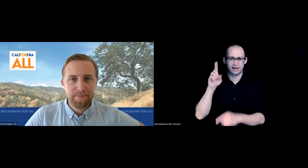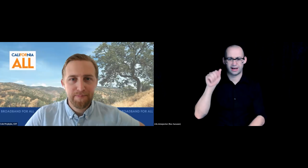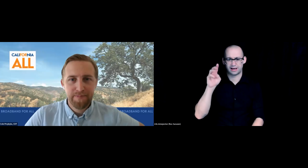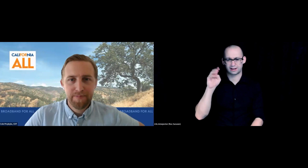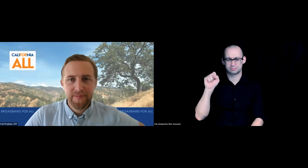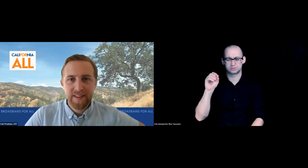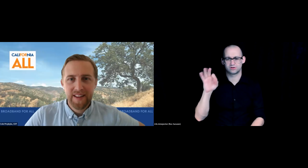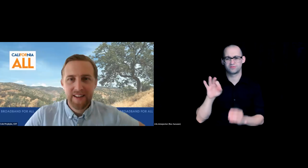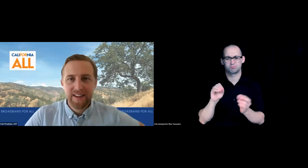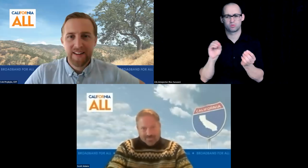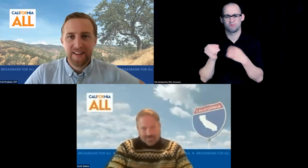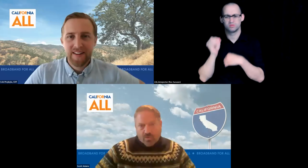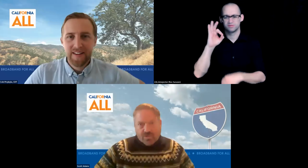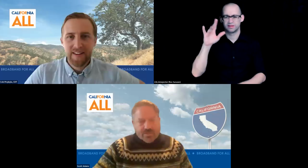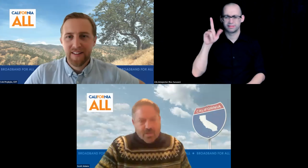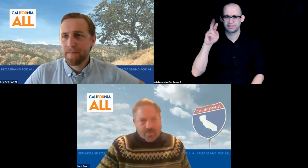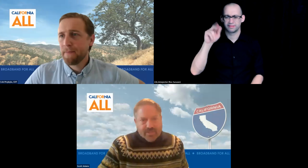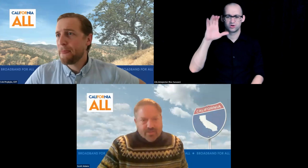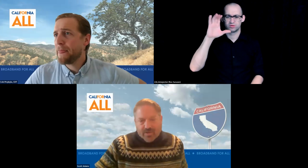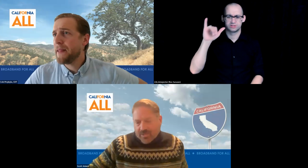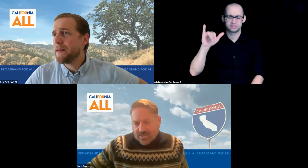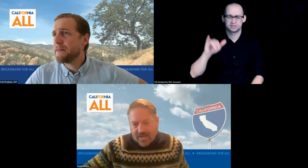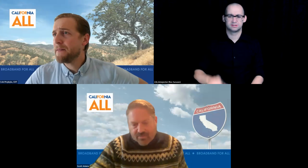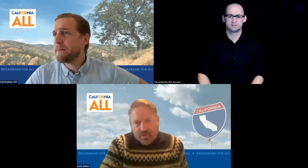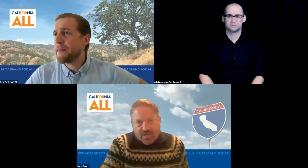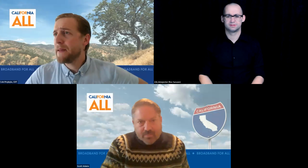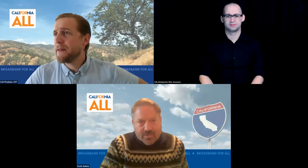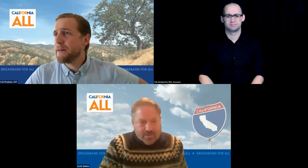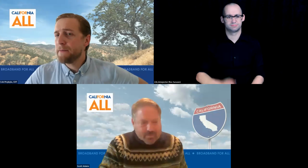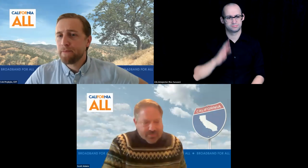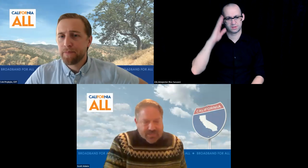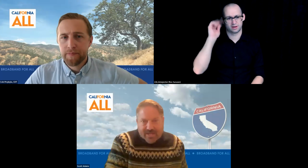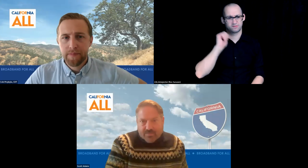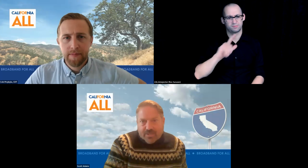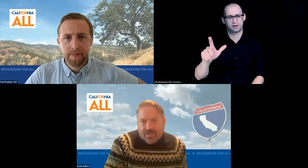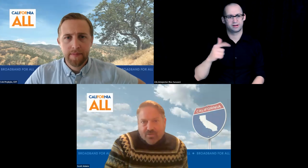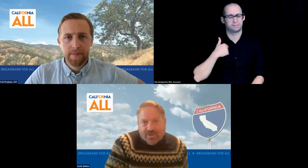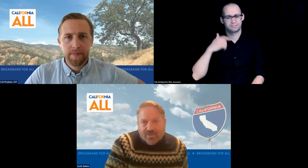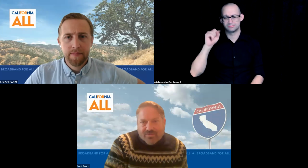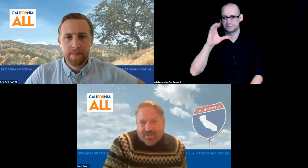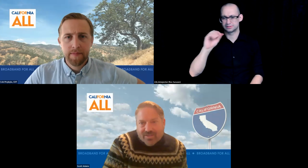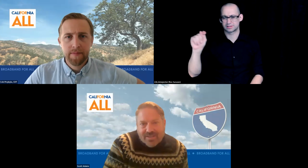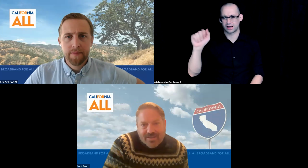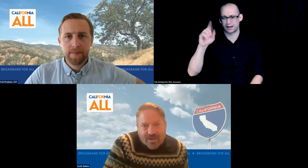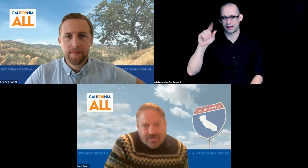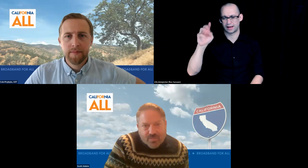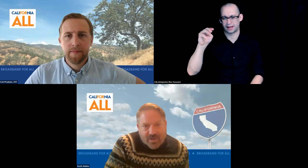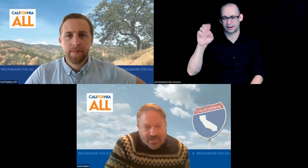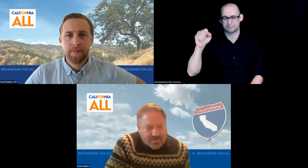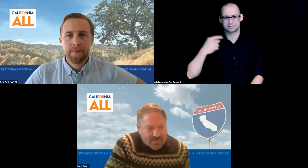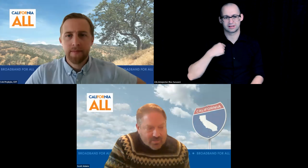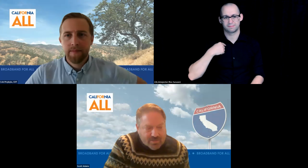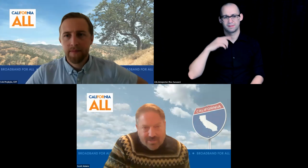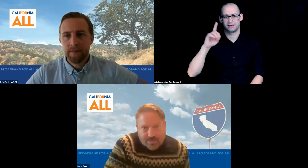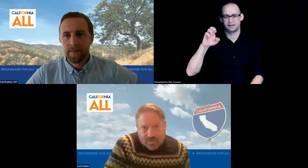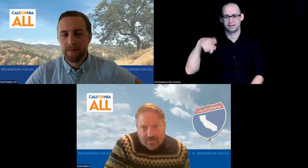Scott? Yeah, cool. Just thank you very much. And hi, everyone. I'm Scott Adams, Deputy Director of the Office of Broadband